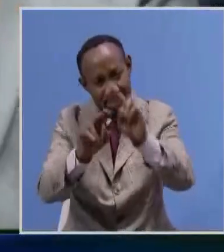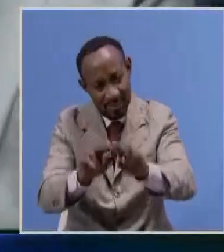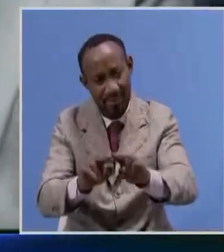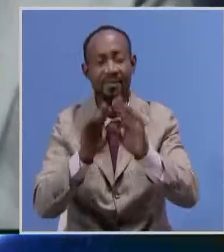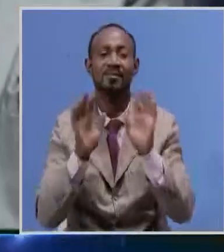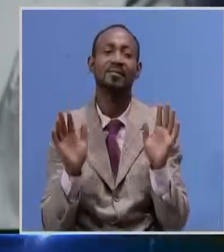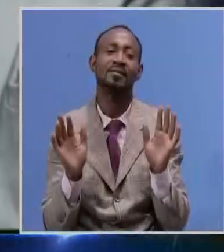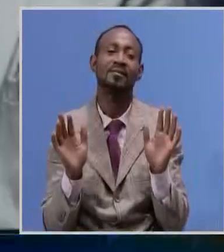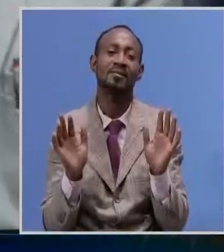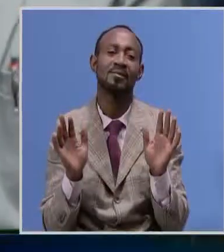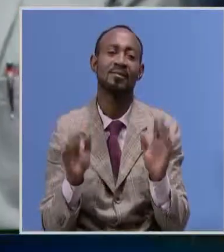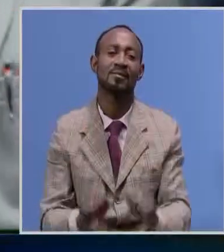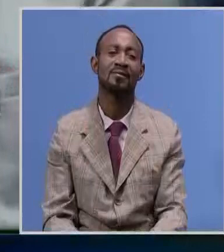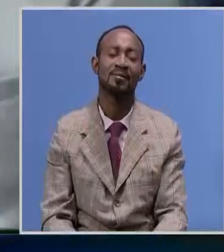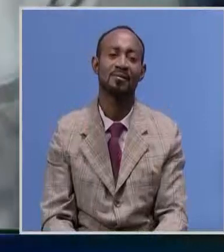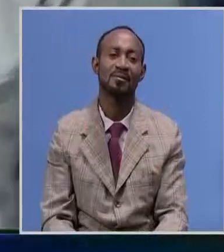seat.